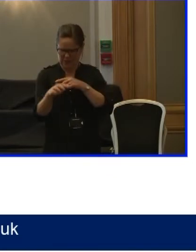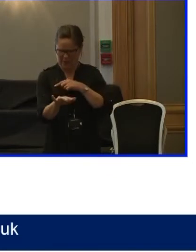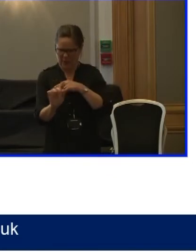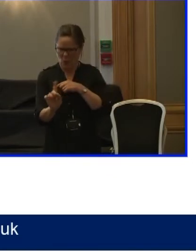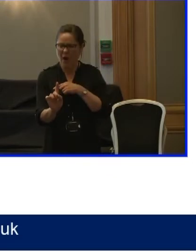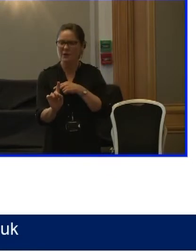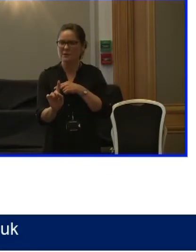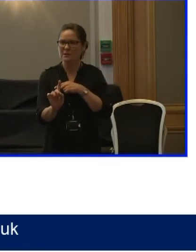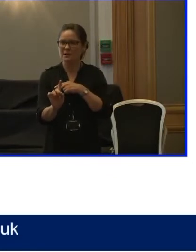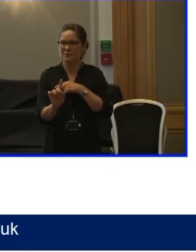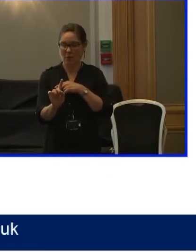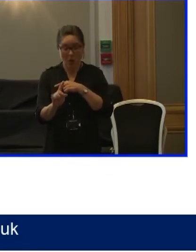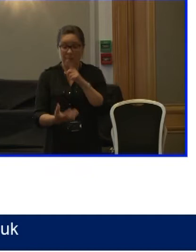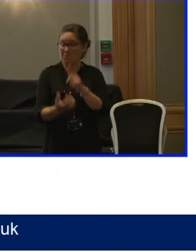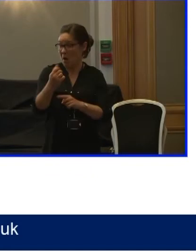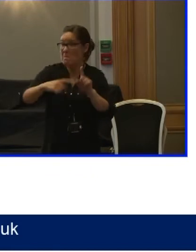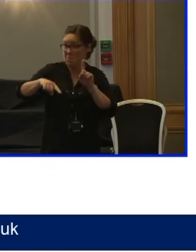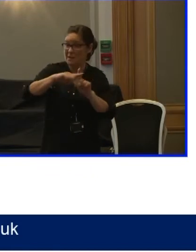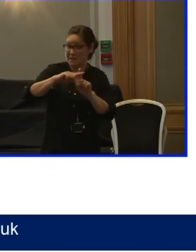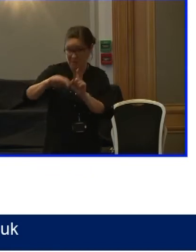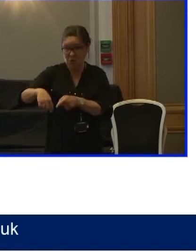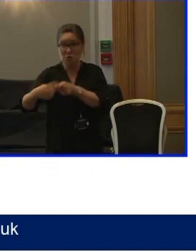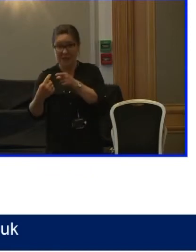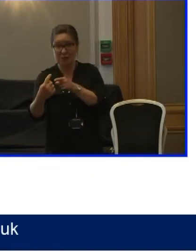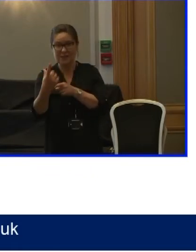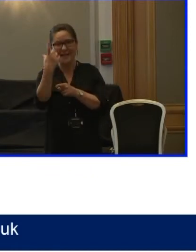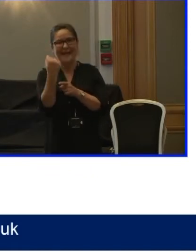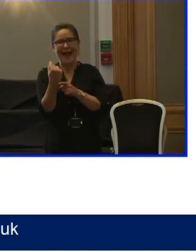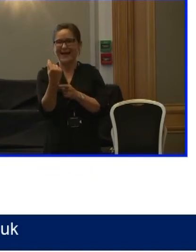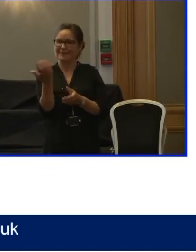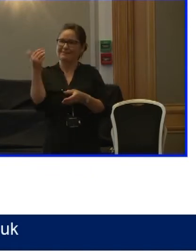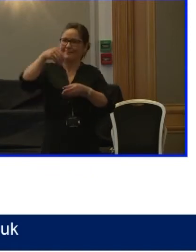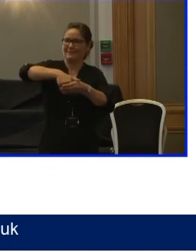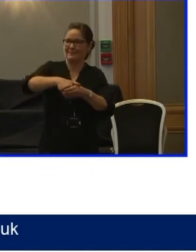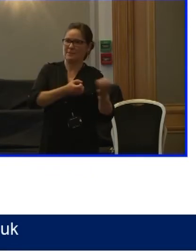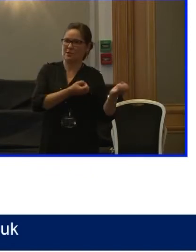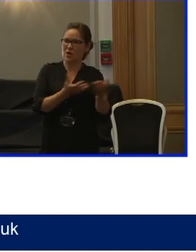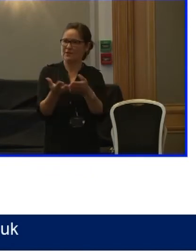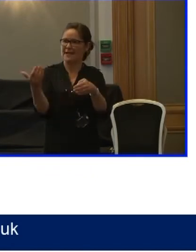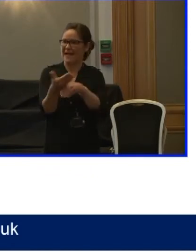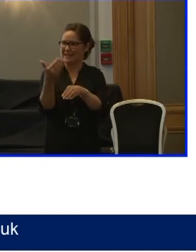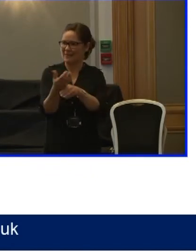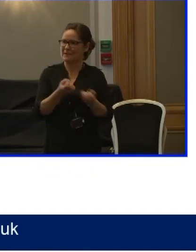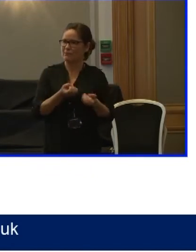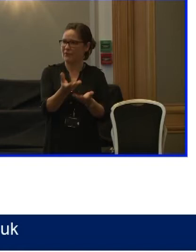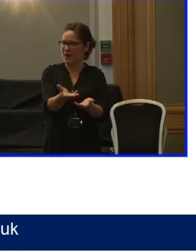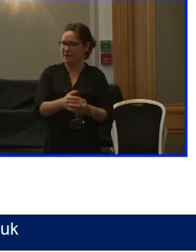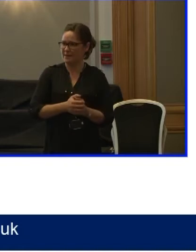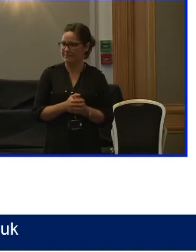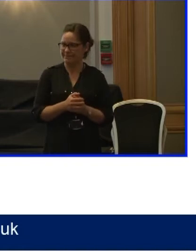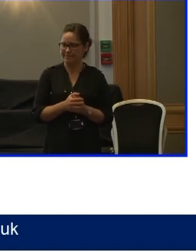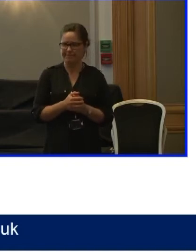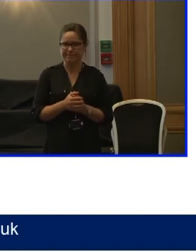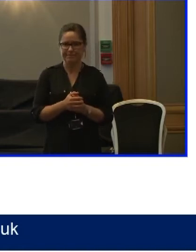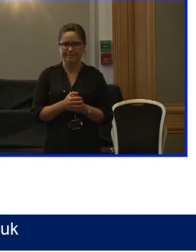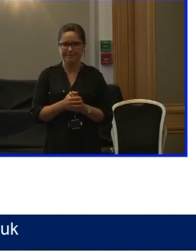and maybe even some positives that we can build into our services and our activities. It also gives us the opportunity